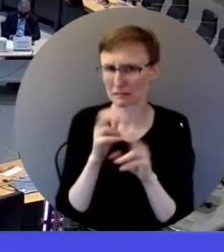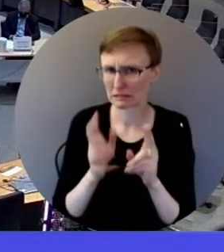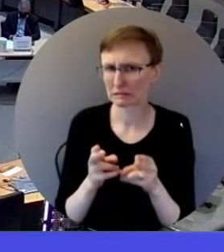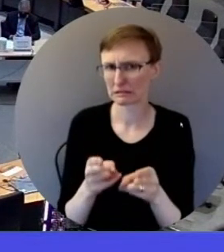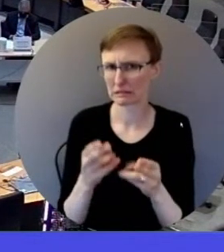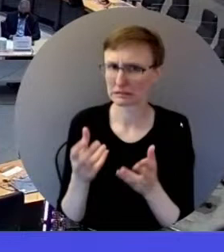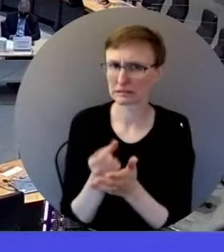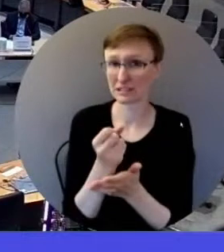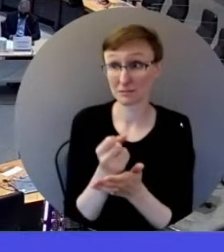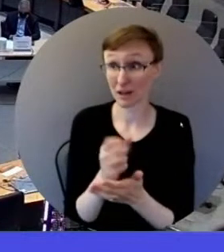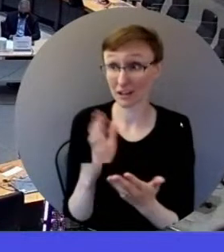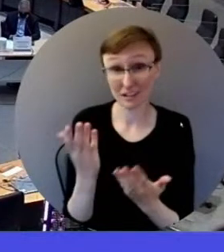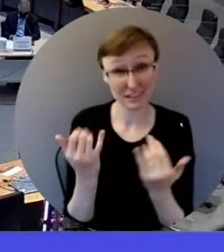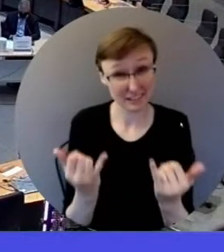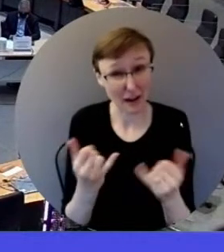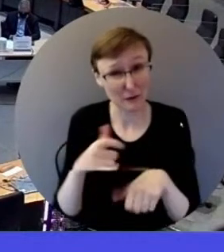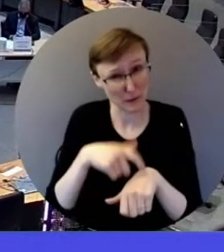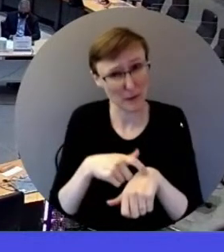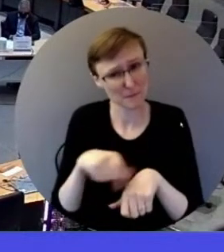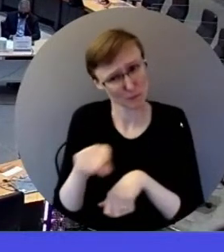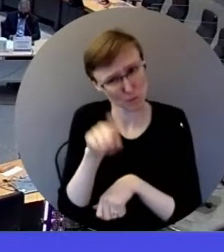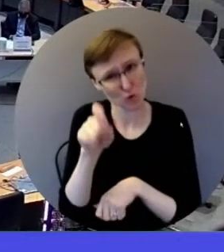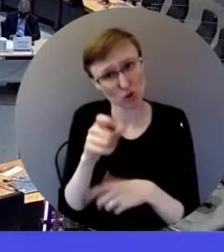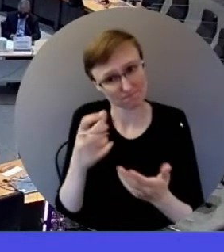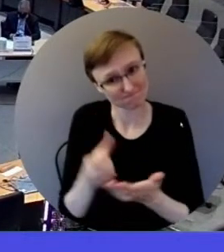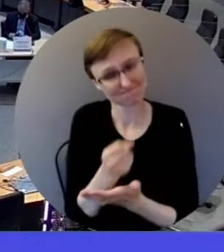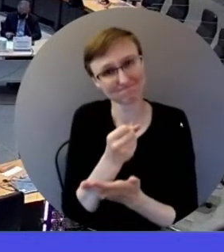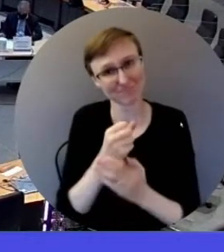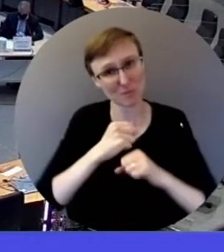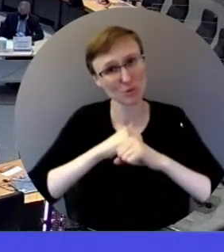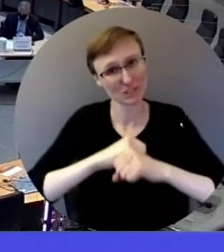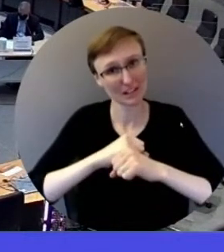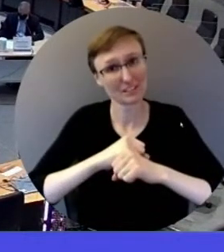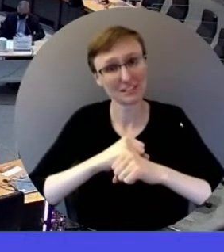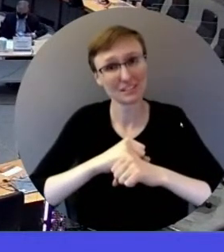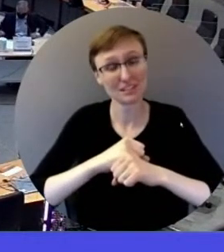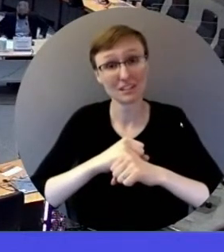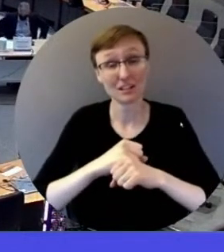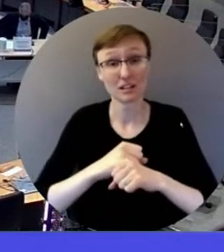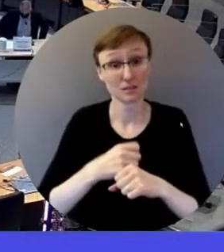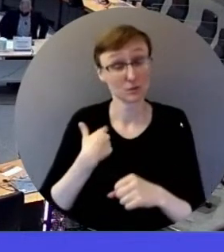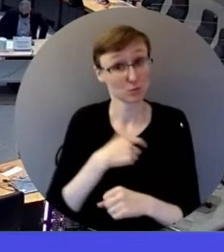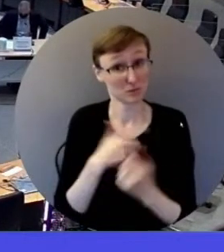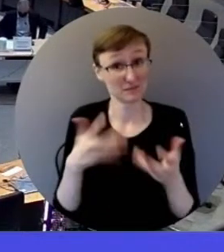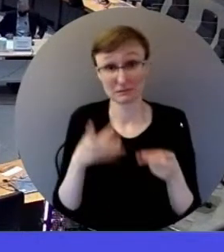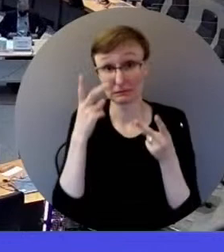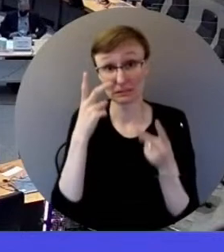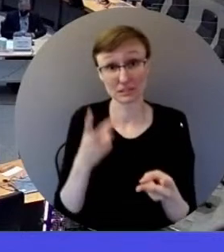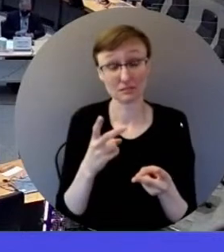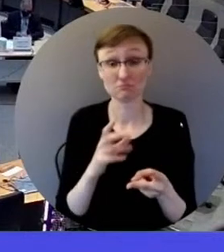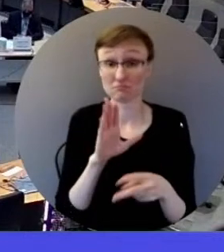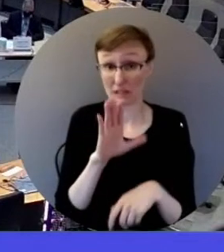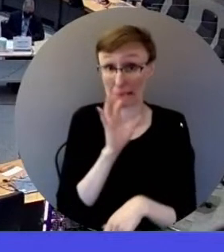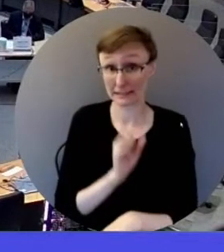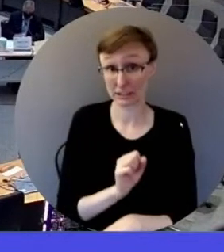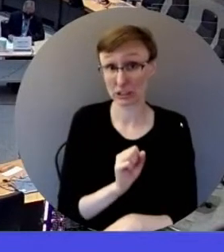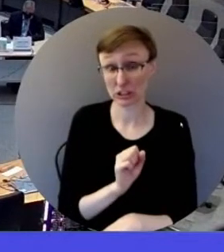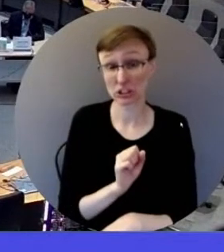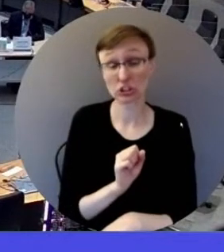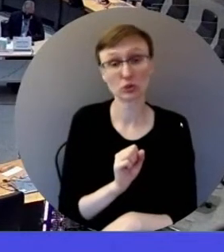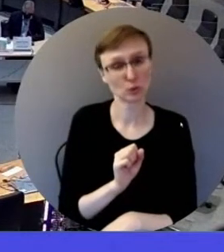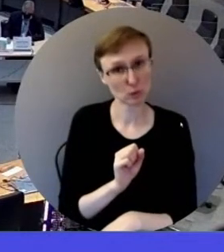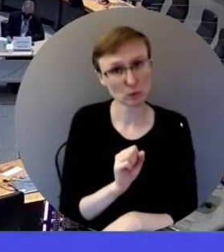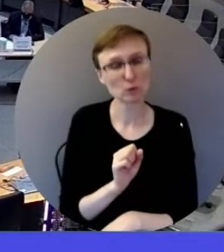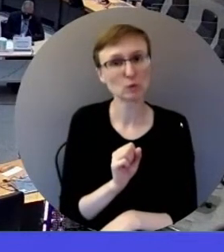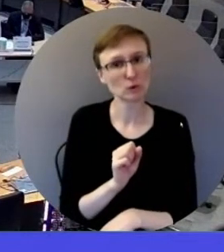2-dose protection. As this is a population we've seen is at higher risk for COVID. The rates of COVID are